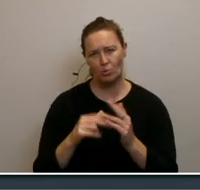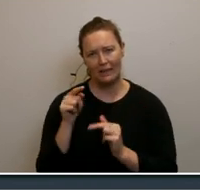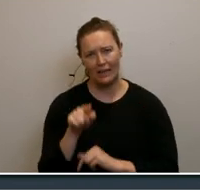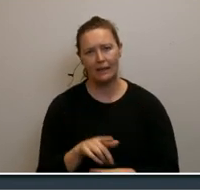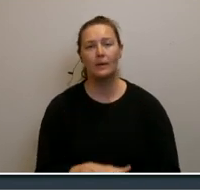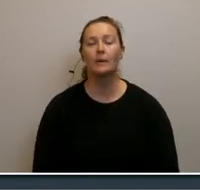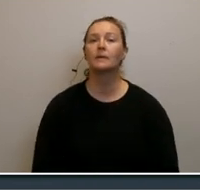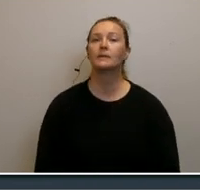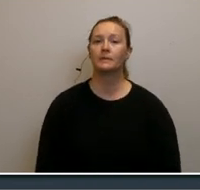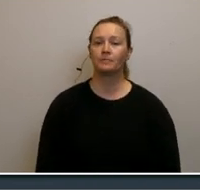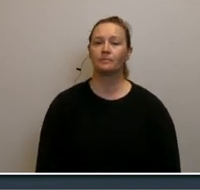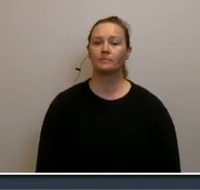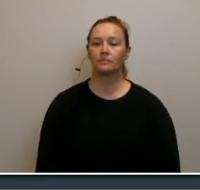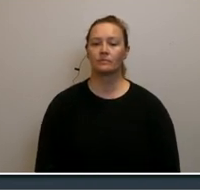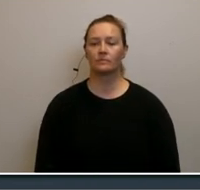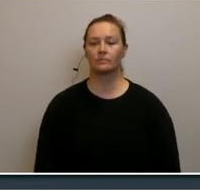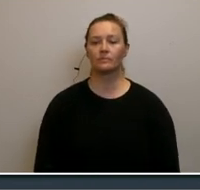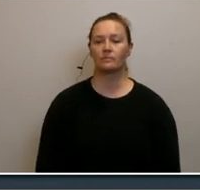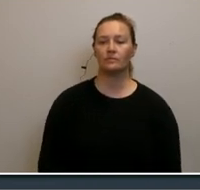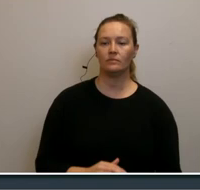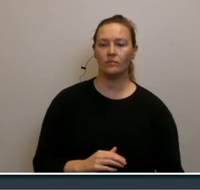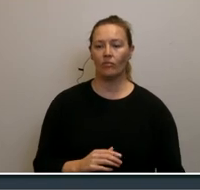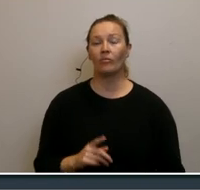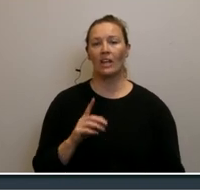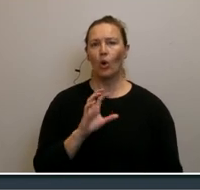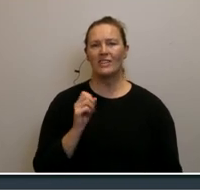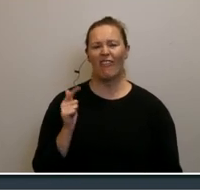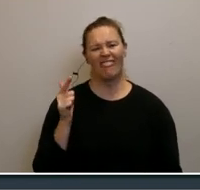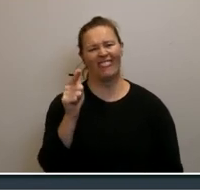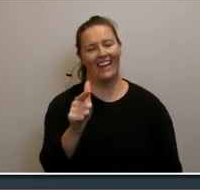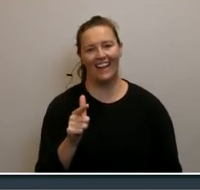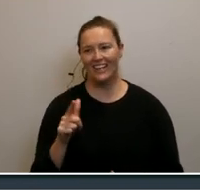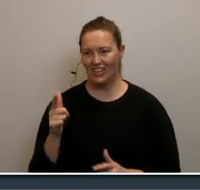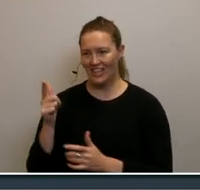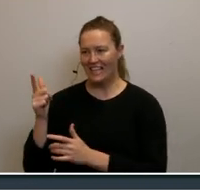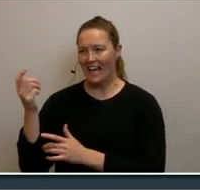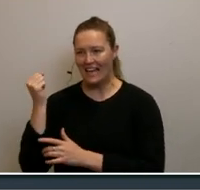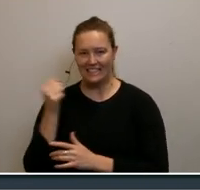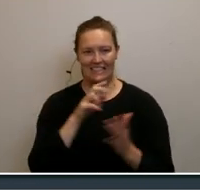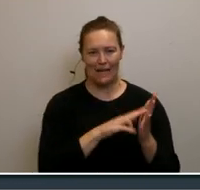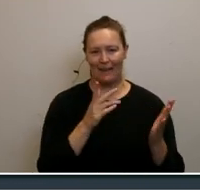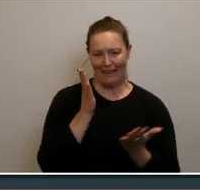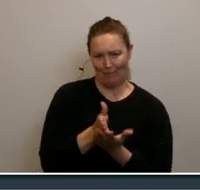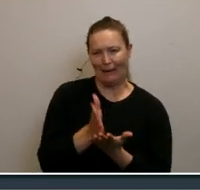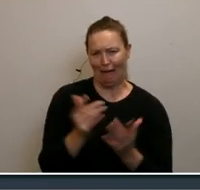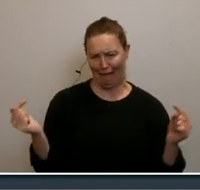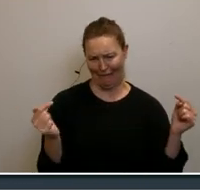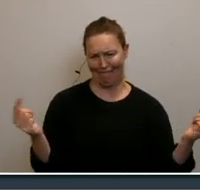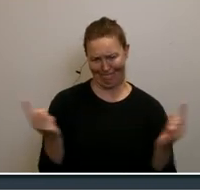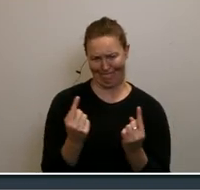so why do we need, it's not in terms of way out in the country, it's halfway between our two cities, so I debate that